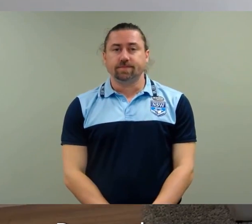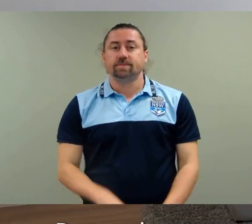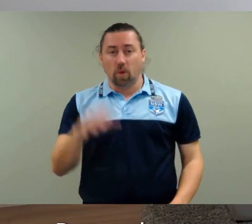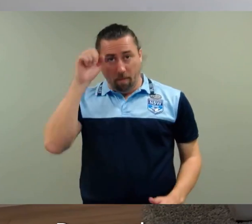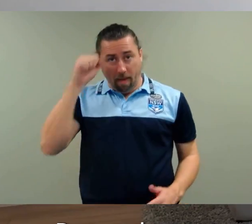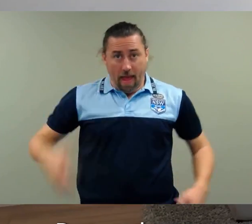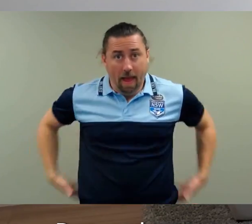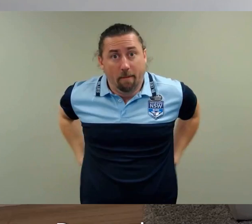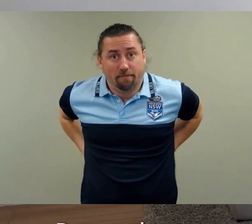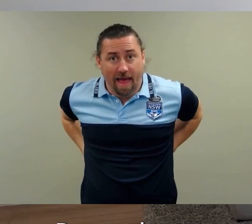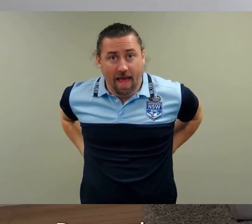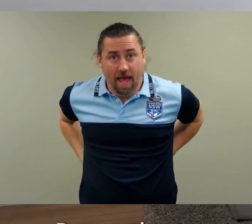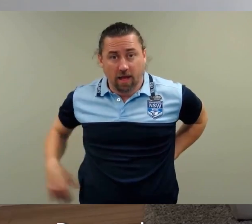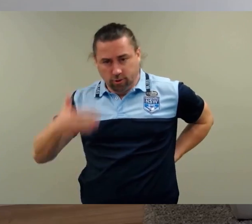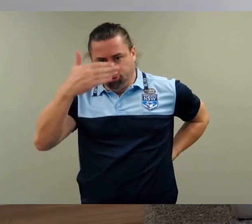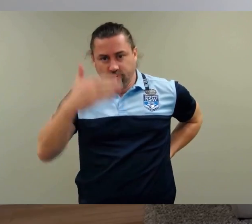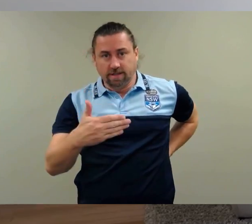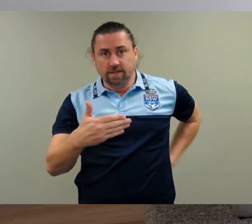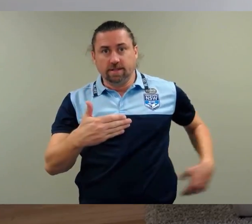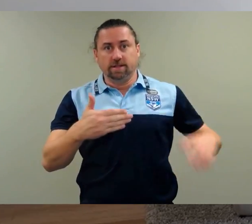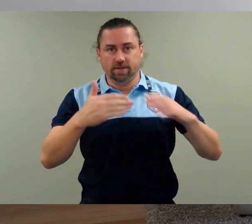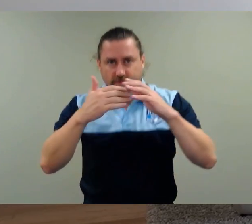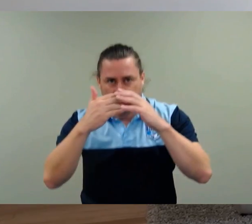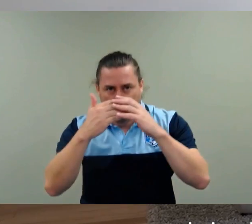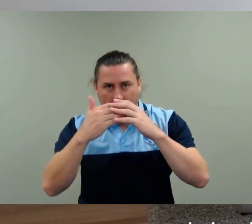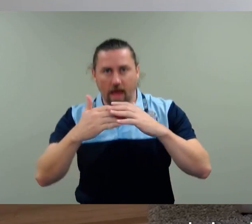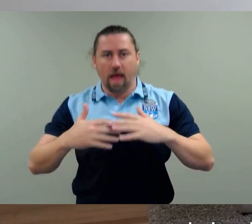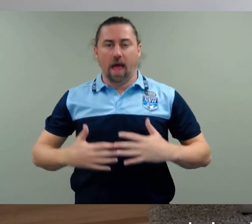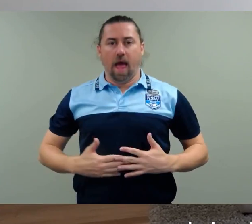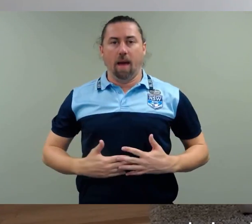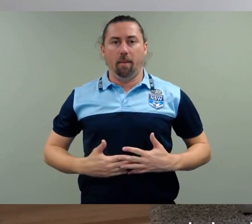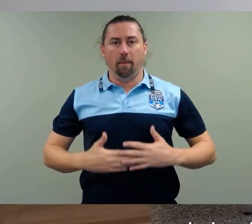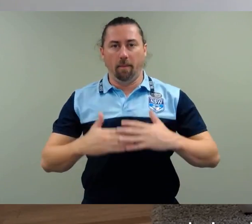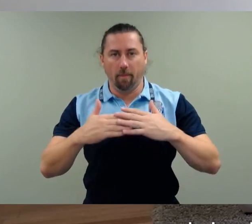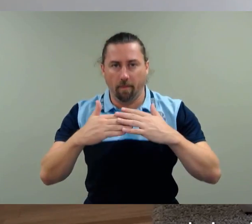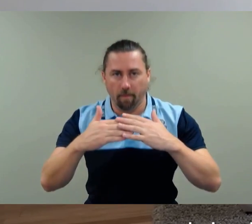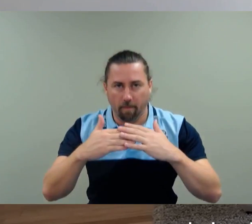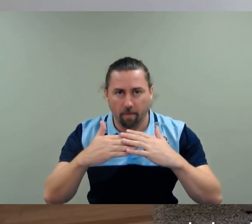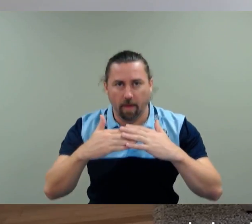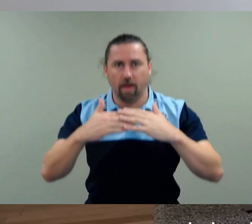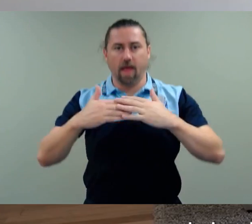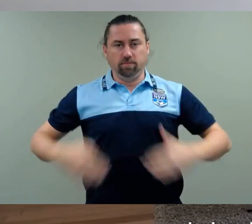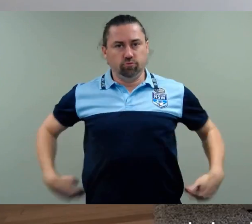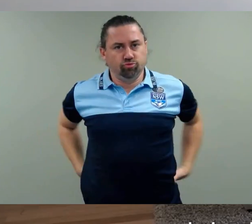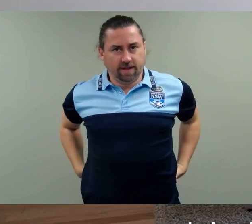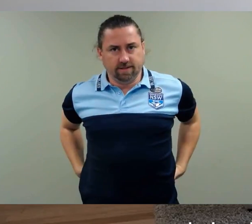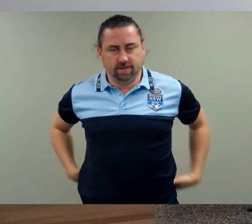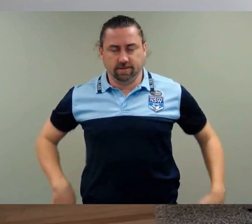Remember to try and keep your back nice and straight as you're standing up and slowly coming back down again.